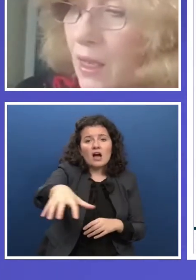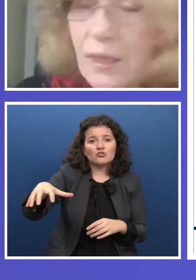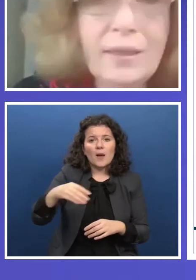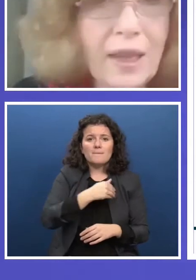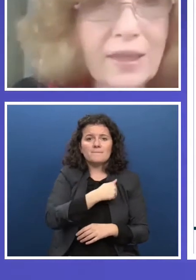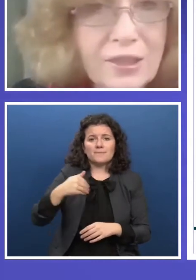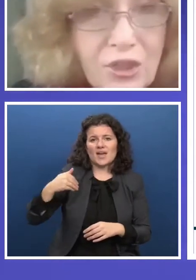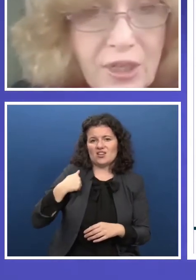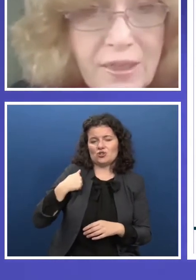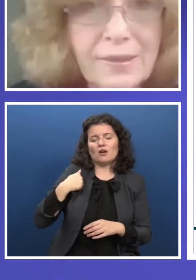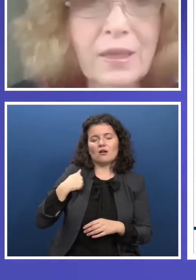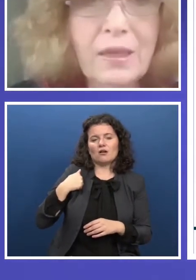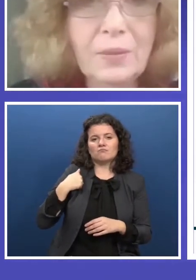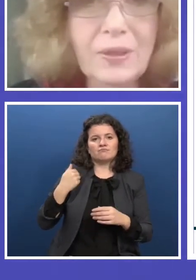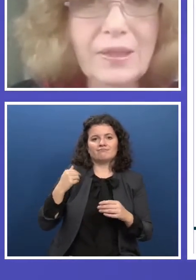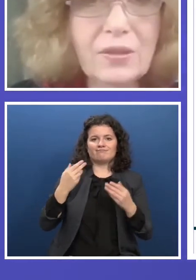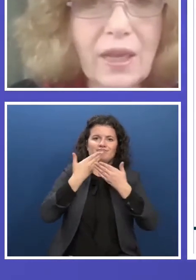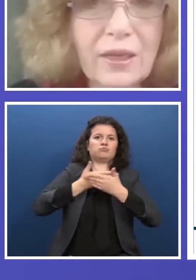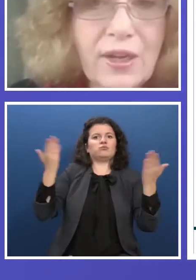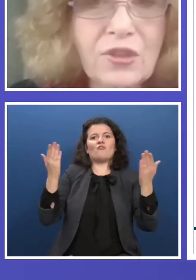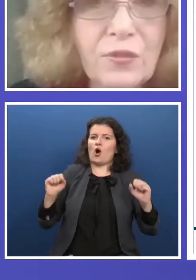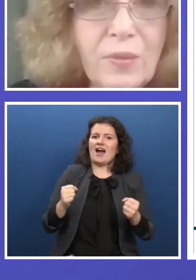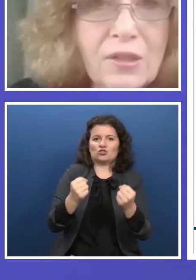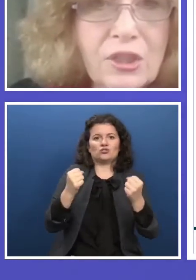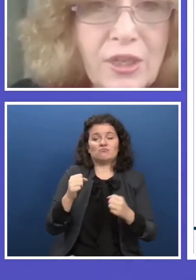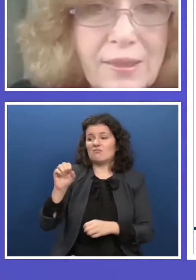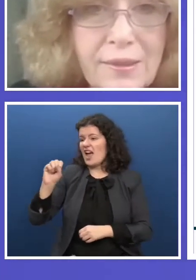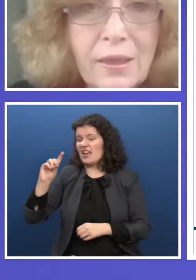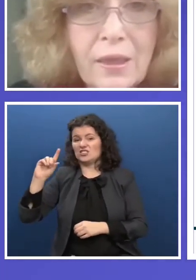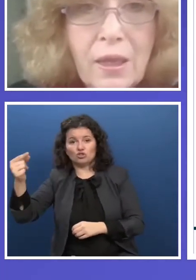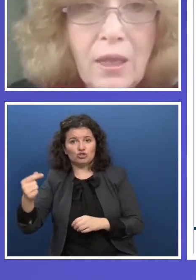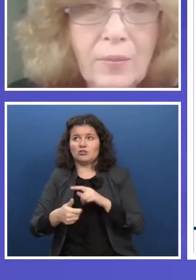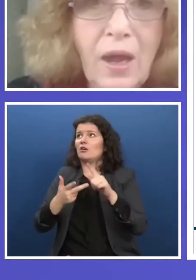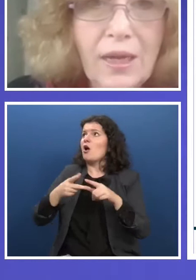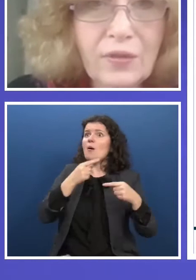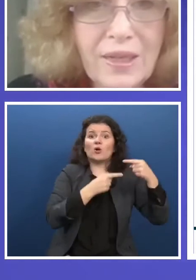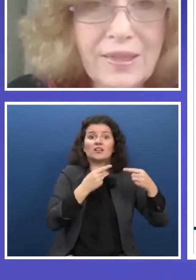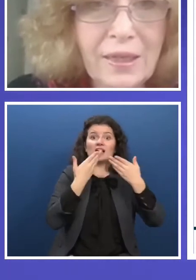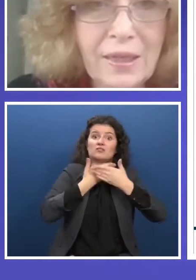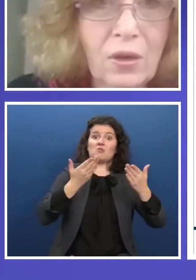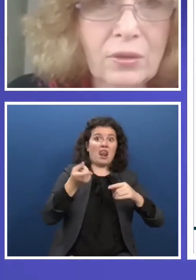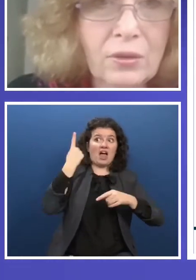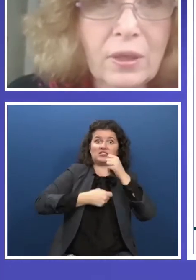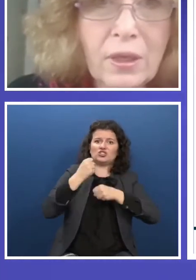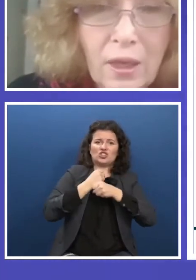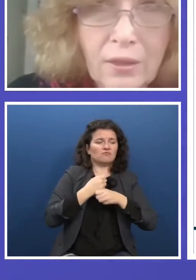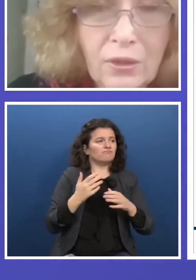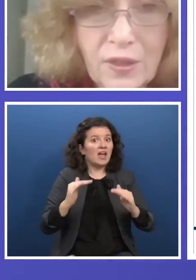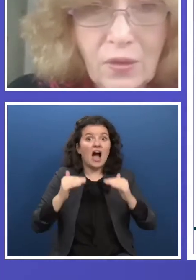Action, in the SDGs, in the political declaration from last year's high-level meeting